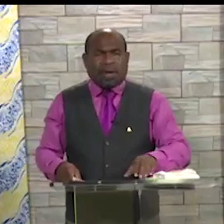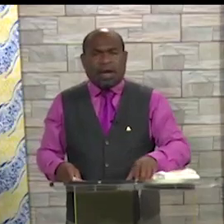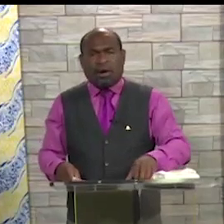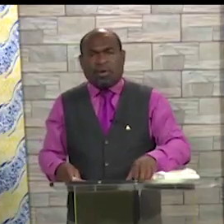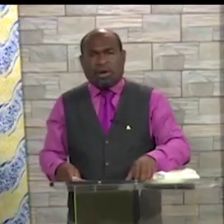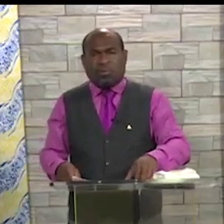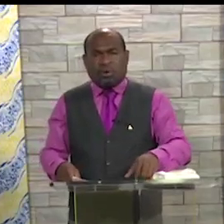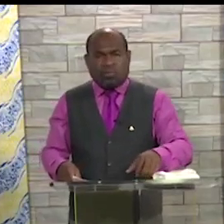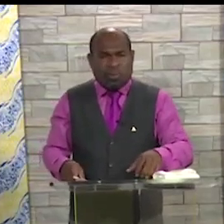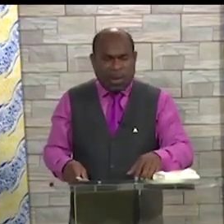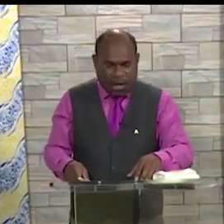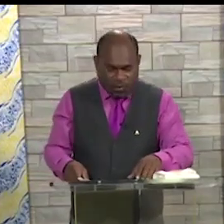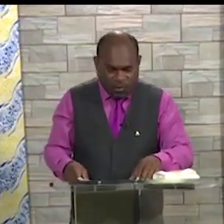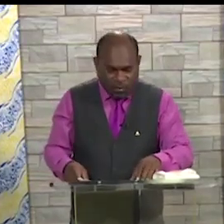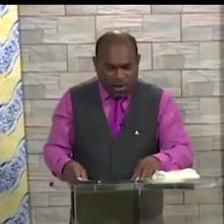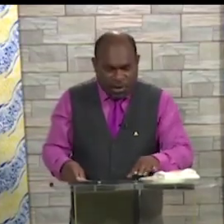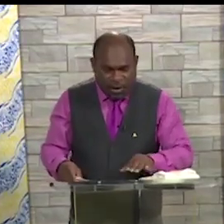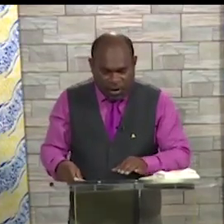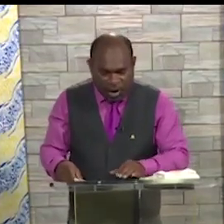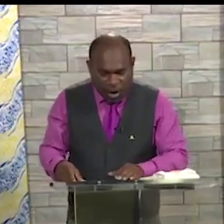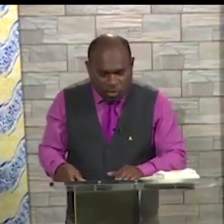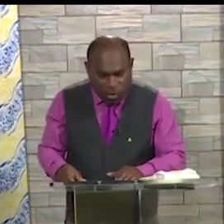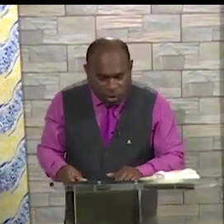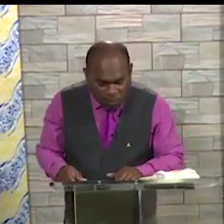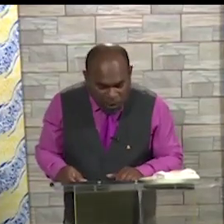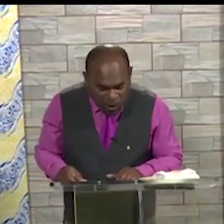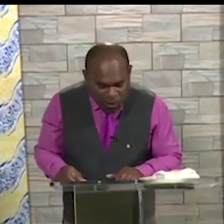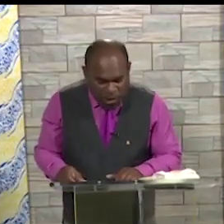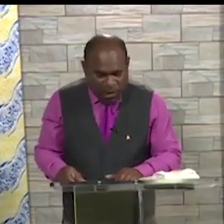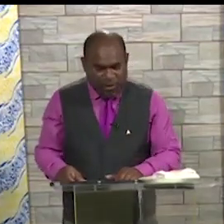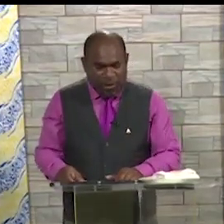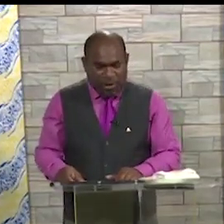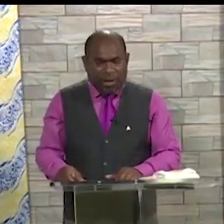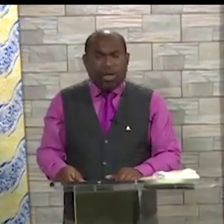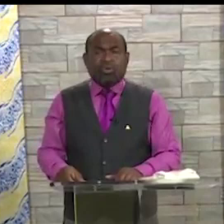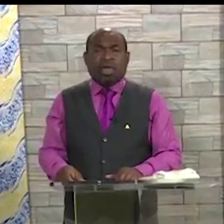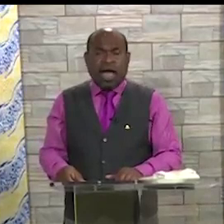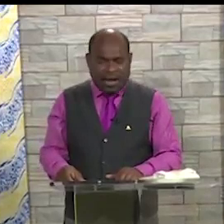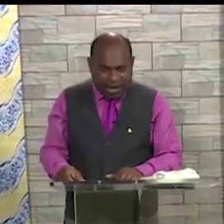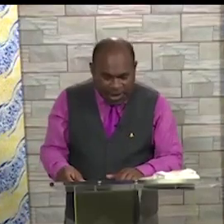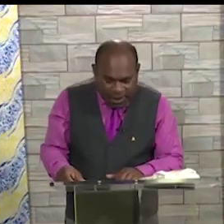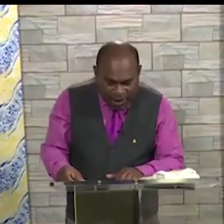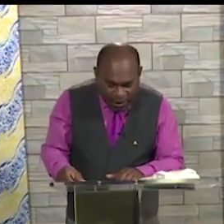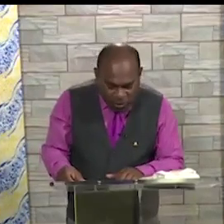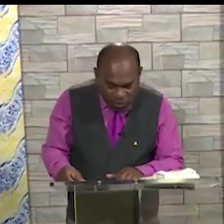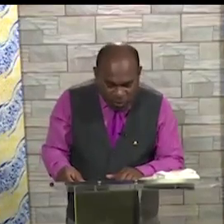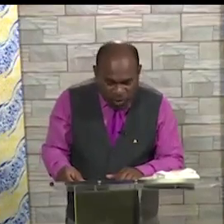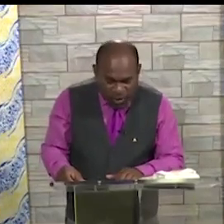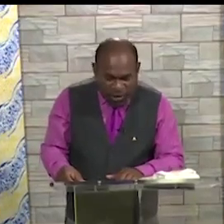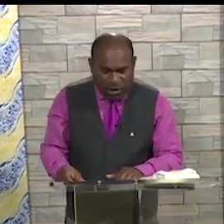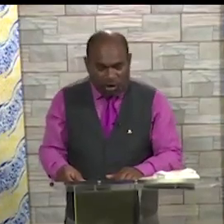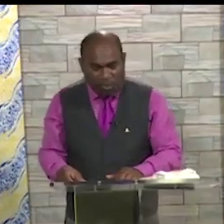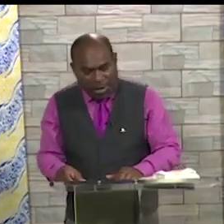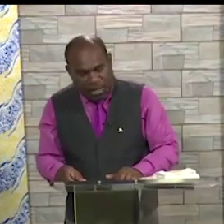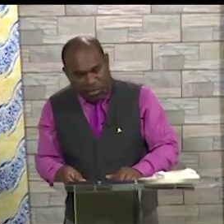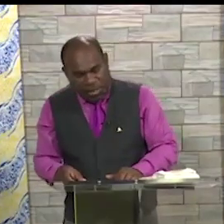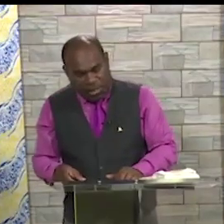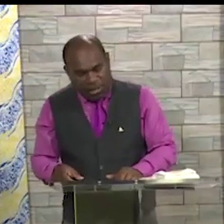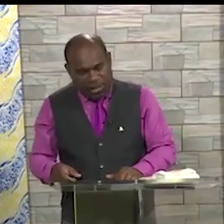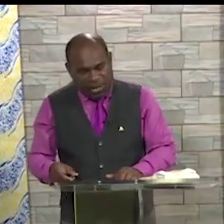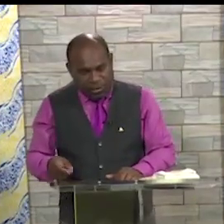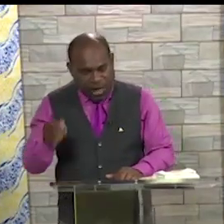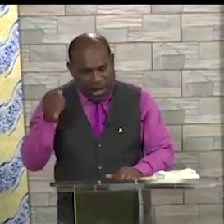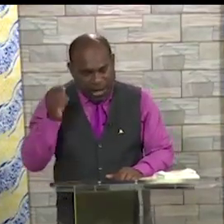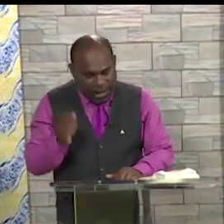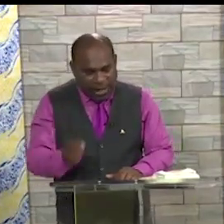do a Vocilano and Drum Drum Moyalo, Kako, Autorovi Kimuni, Newsa Linga Lalatu. Nilo mani ya